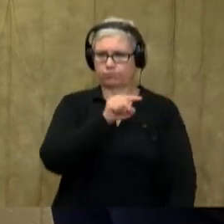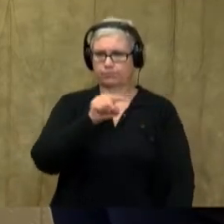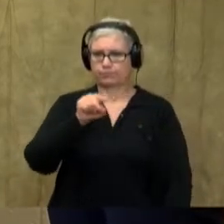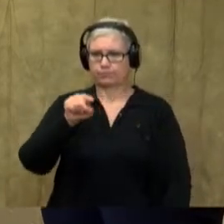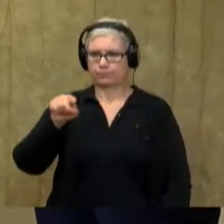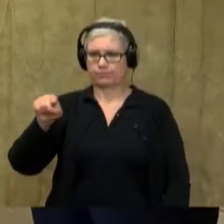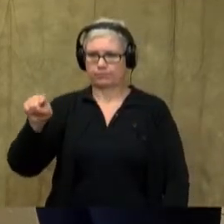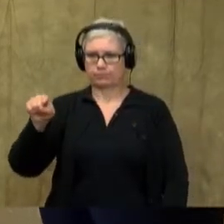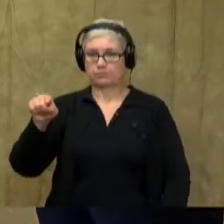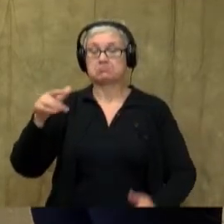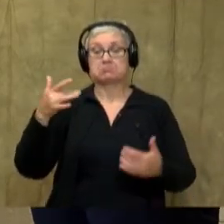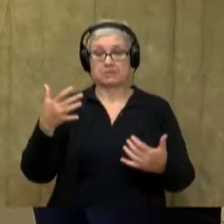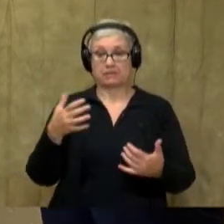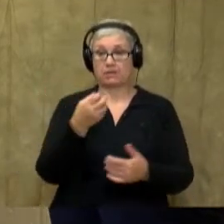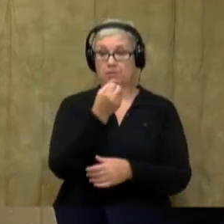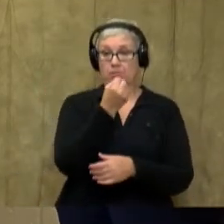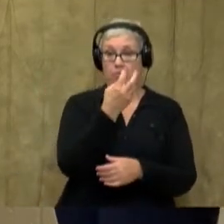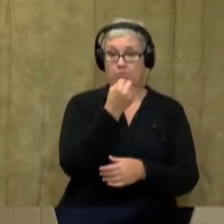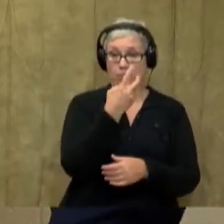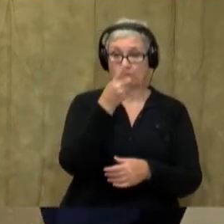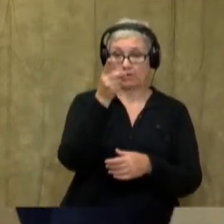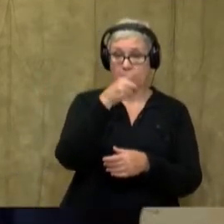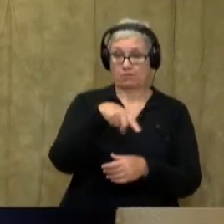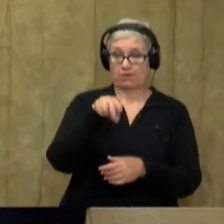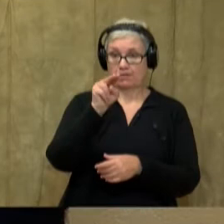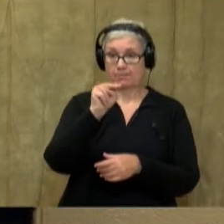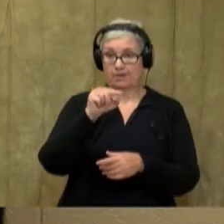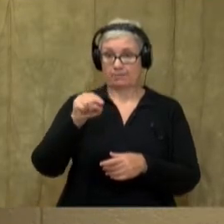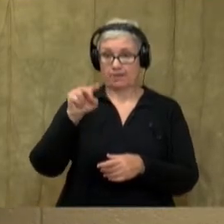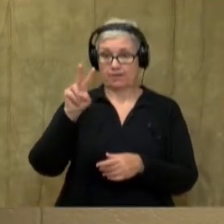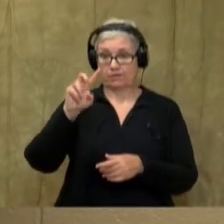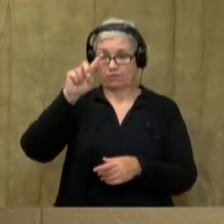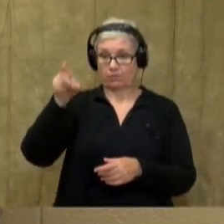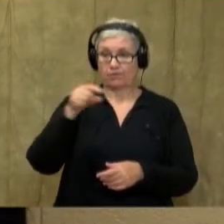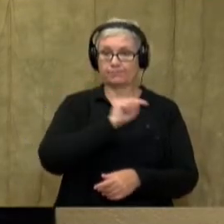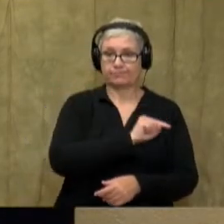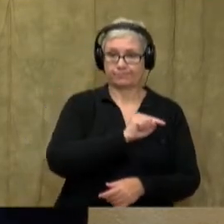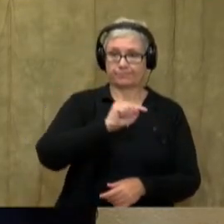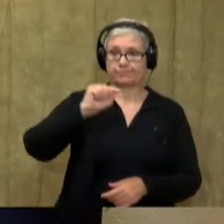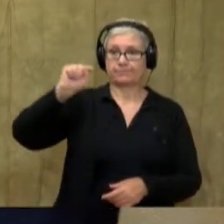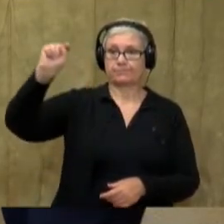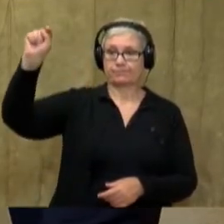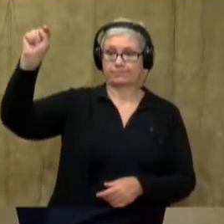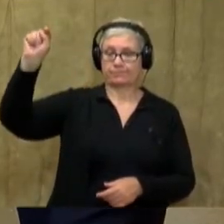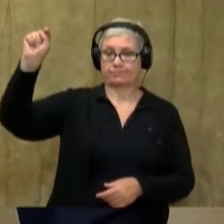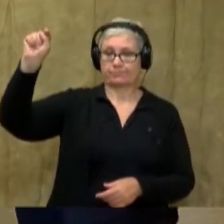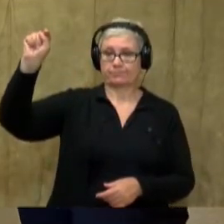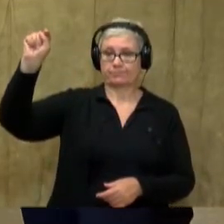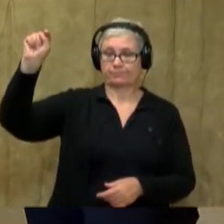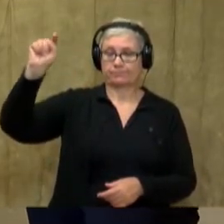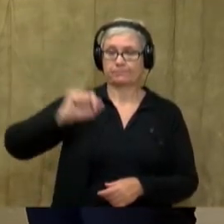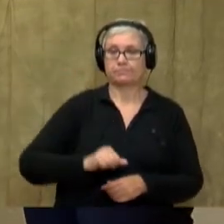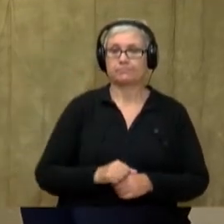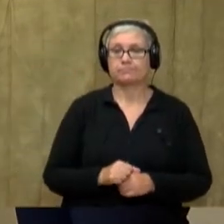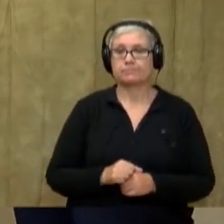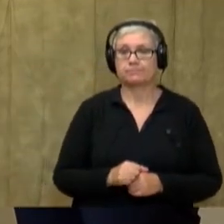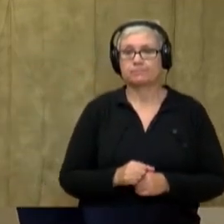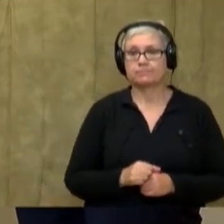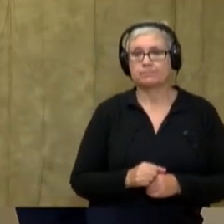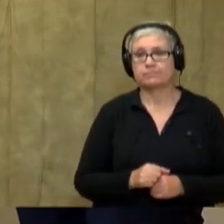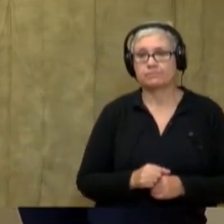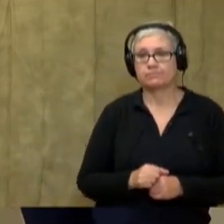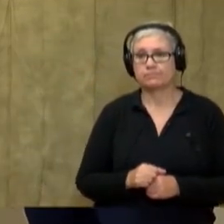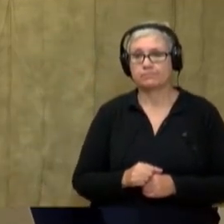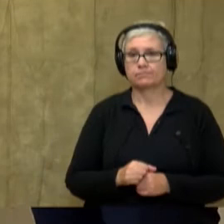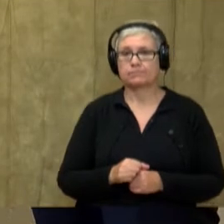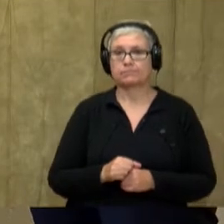function. I can graph 12 times n minus 2 and I can graph this linear function, this increasing line. And here